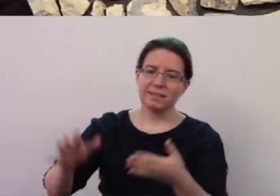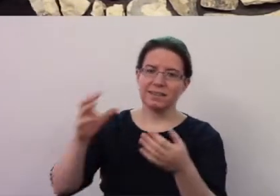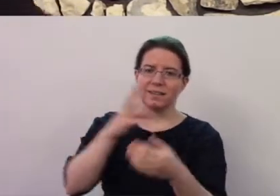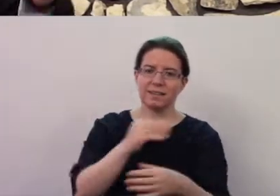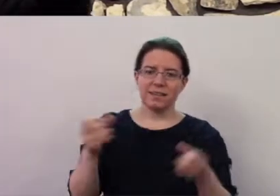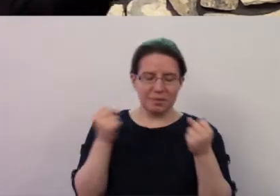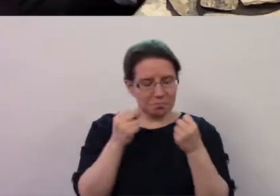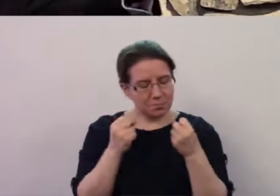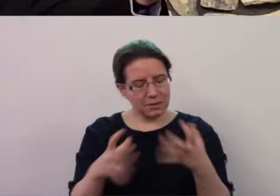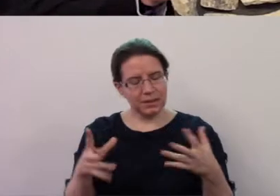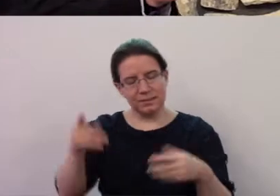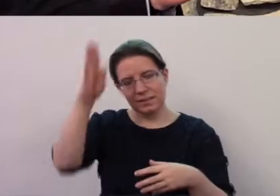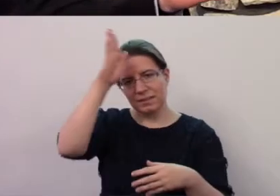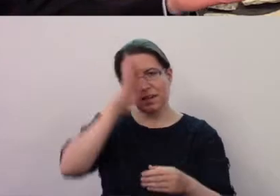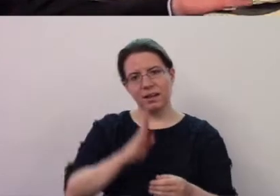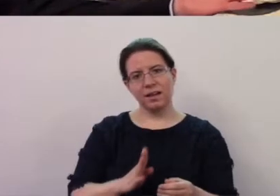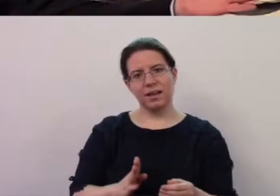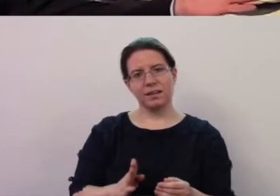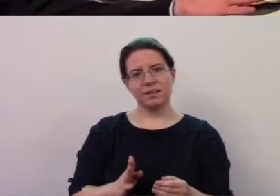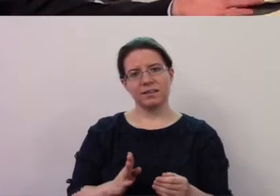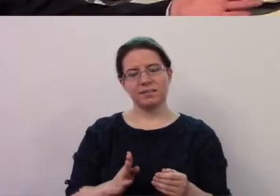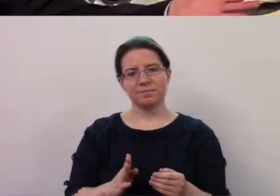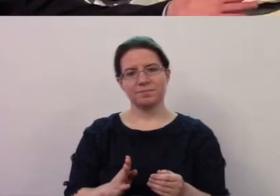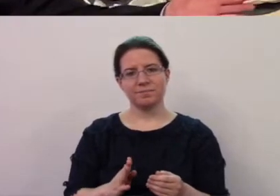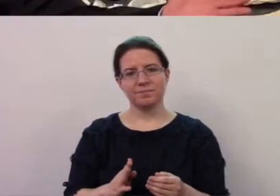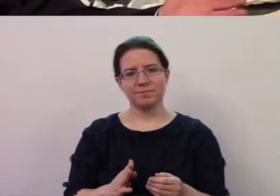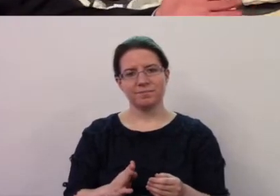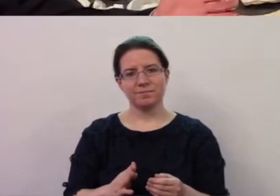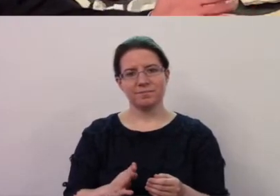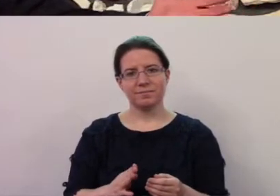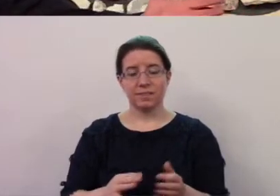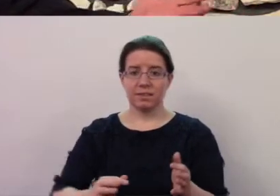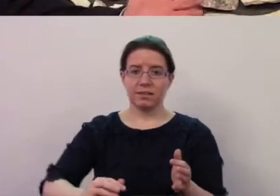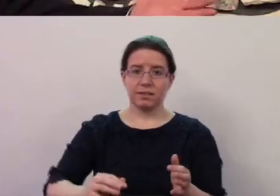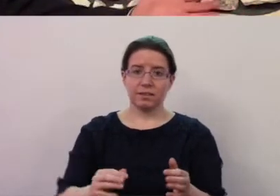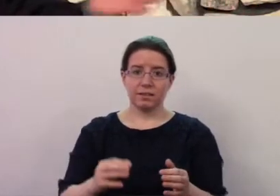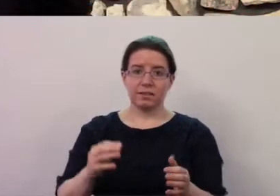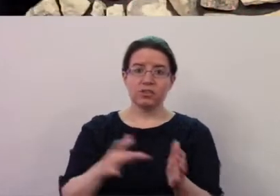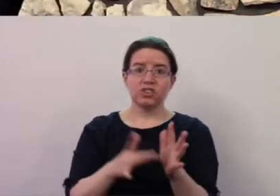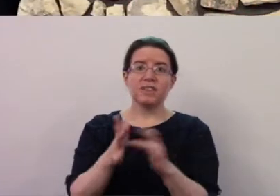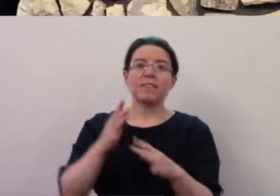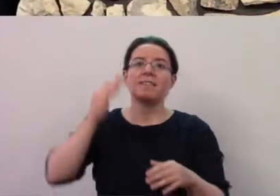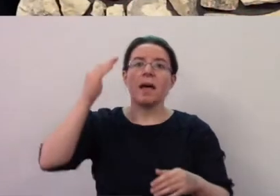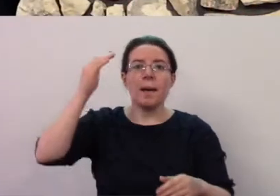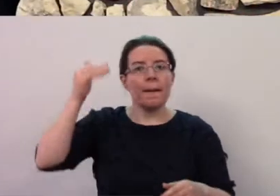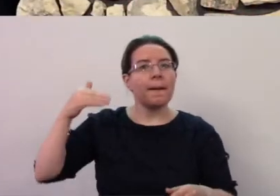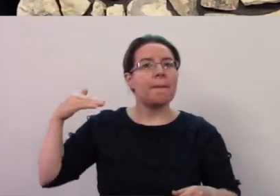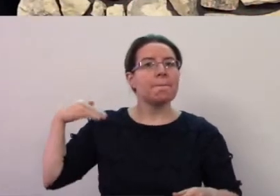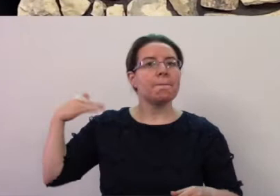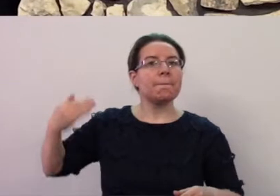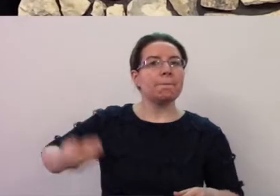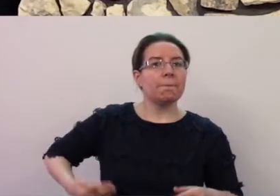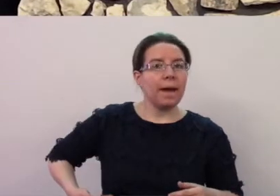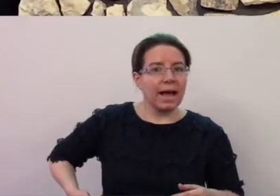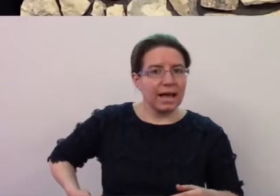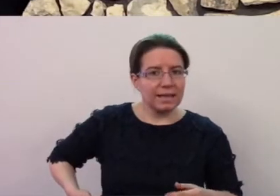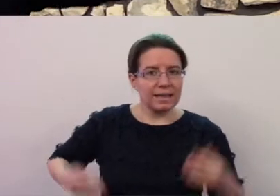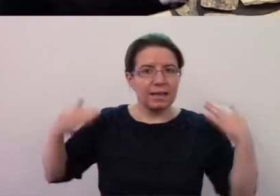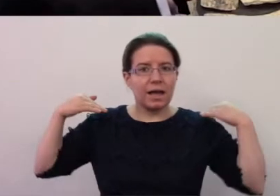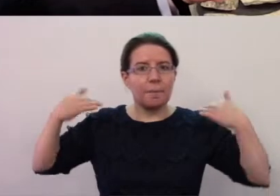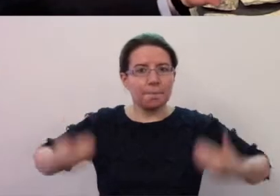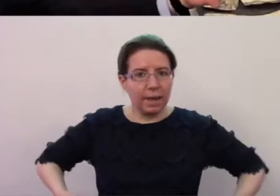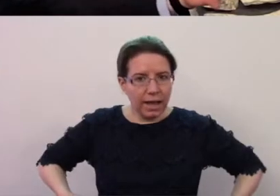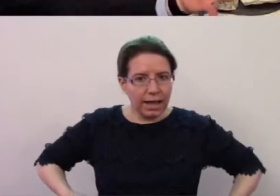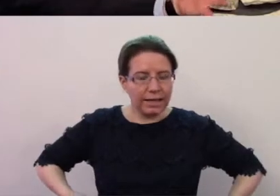He wasn't there in their presence. He had gone up unto heaven. He